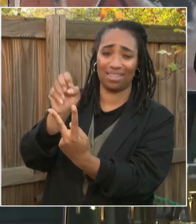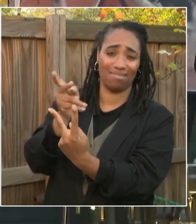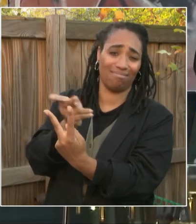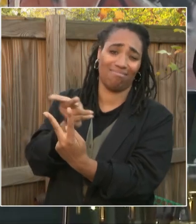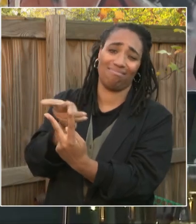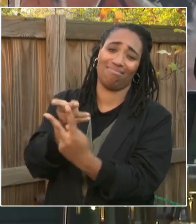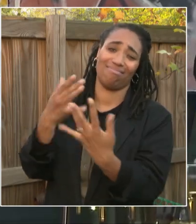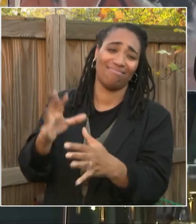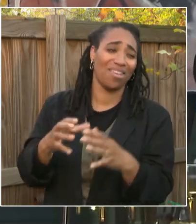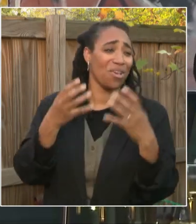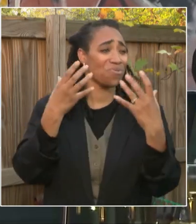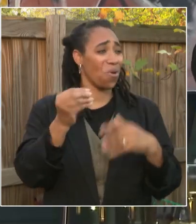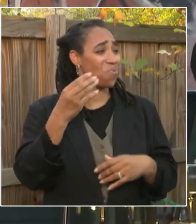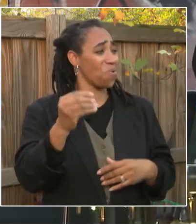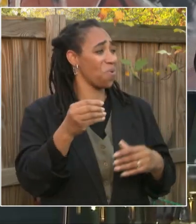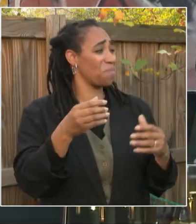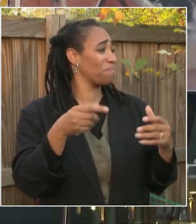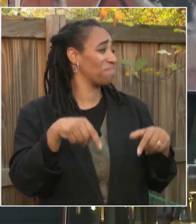of applause.